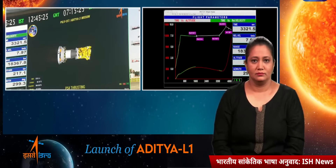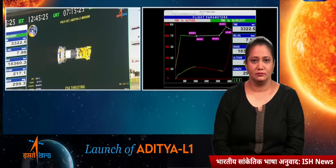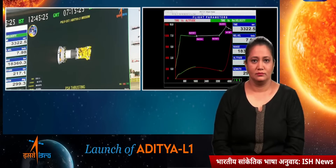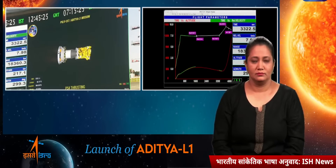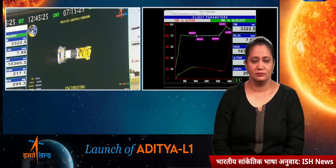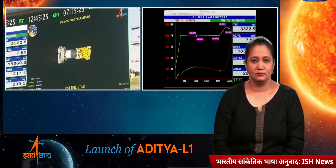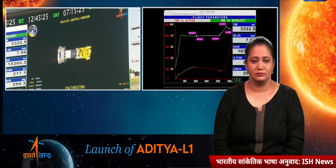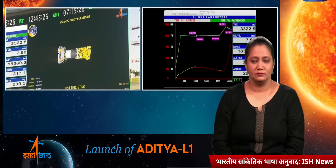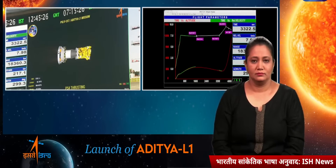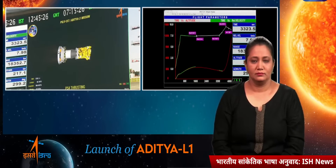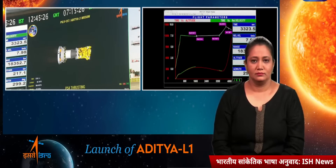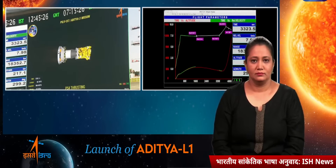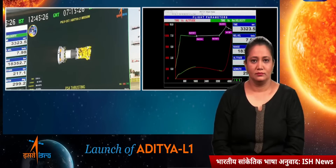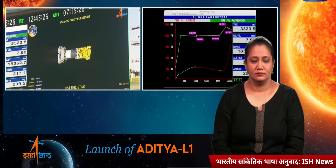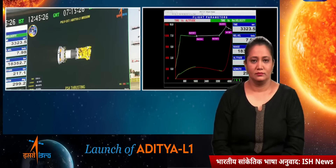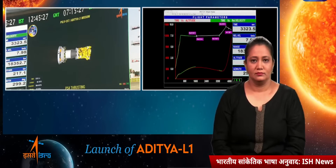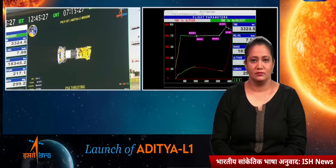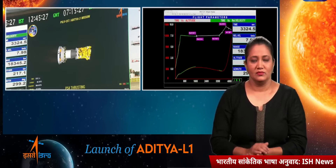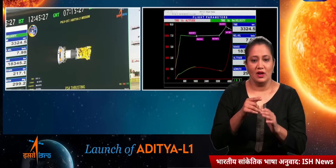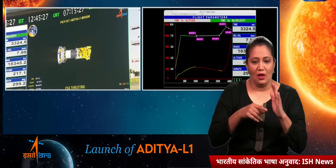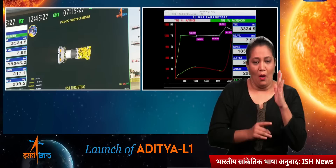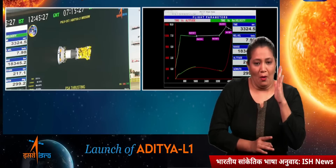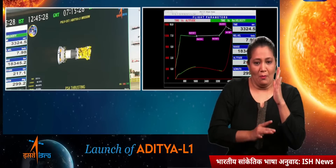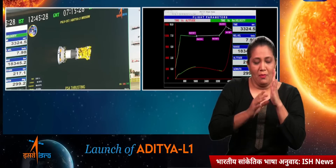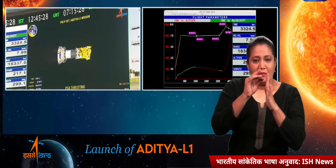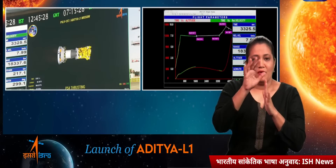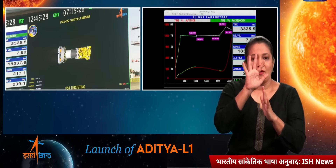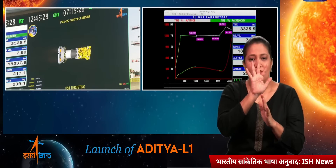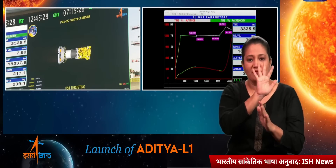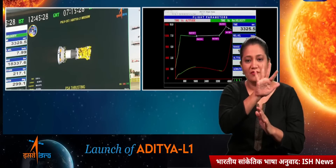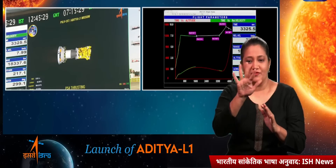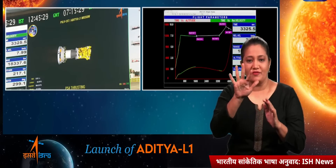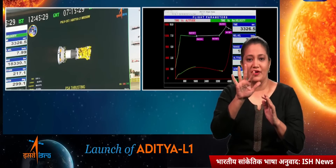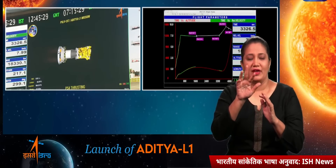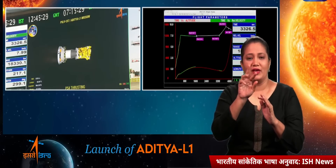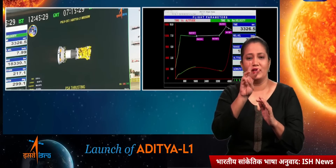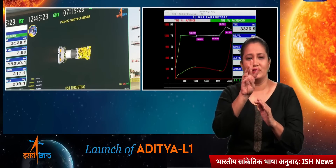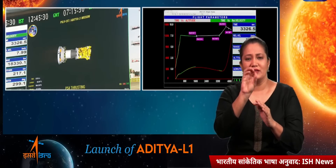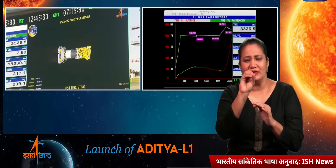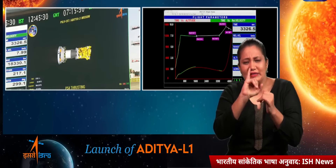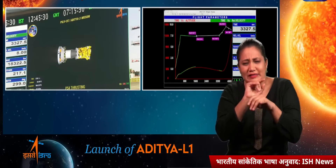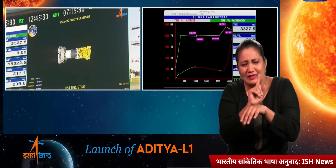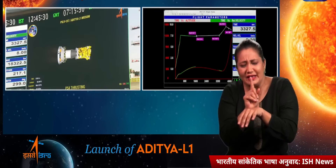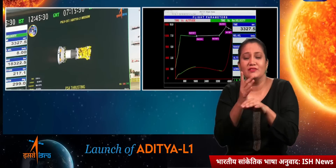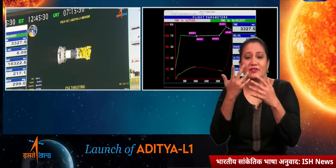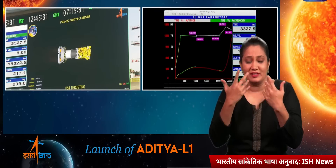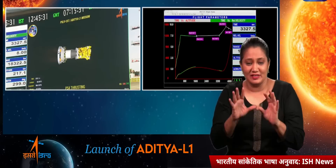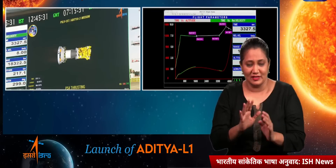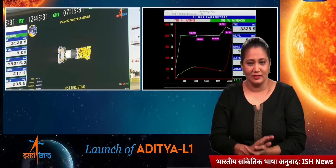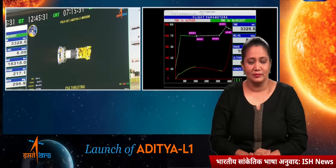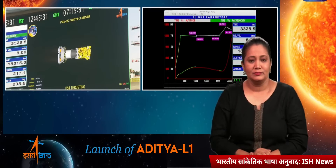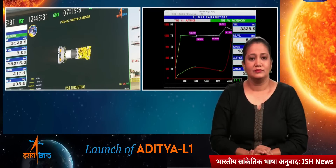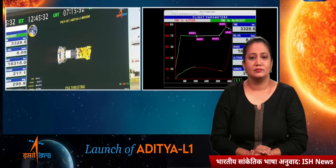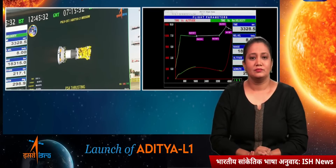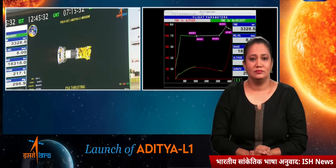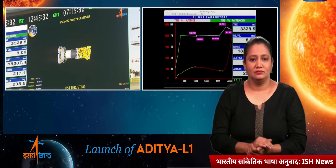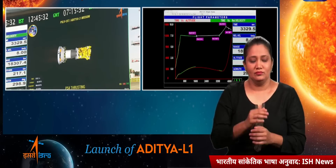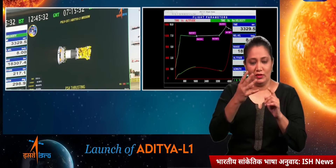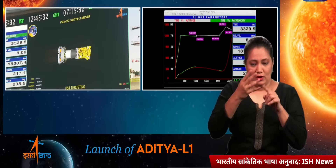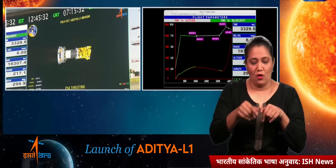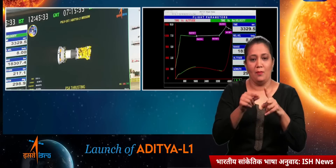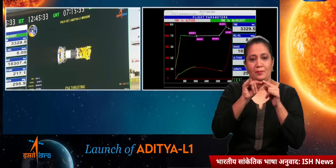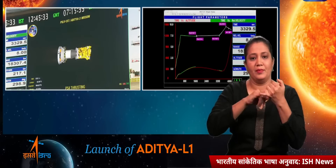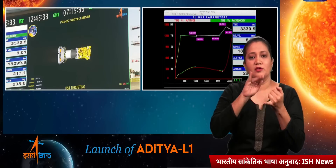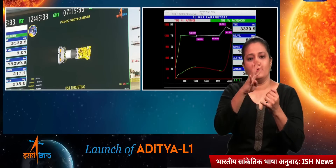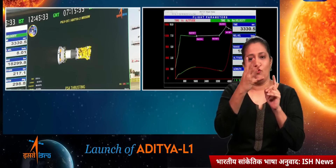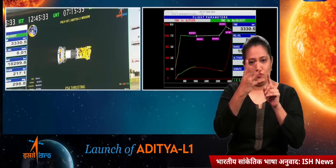We are close to 55 minutes 30 seconds past the launch. PS4 stage